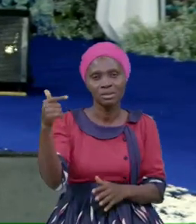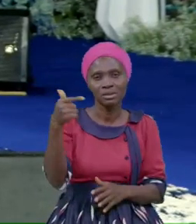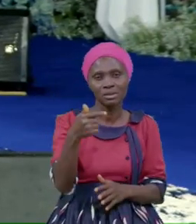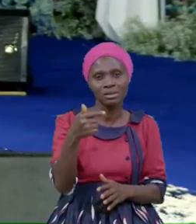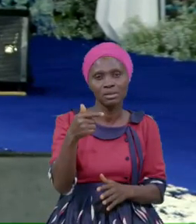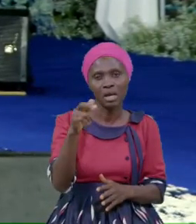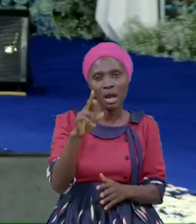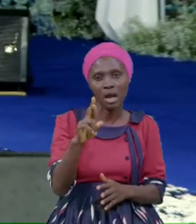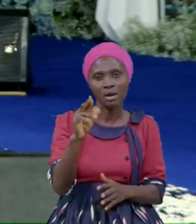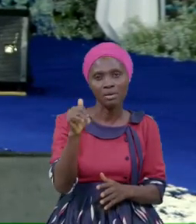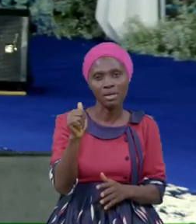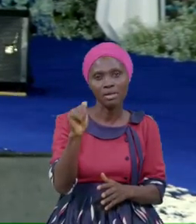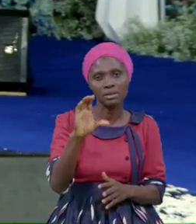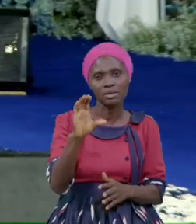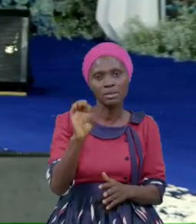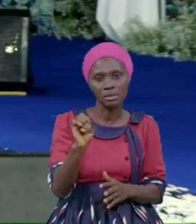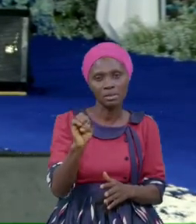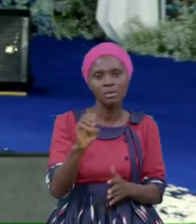G-R-A-C-E.